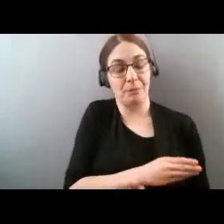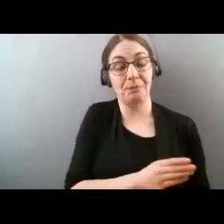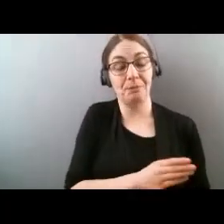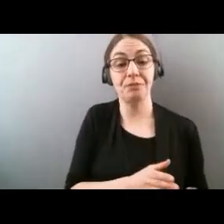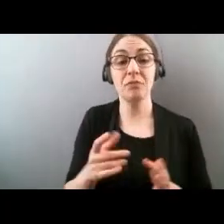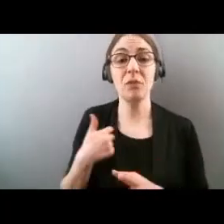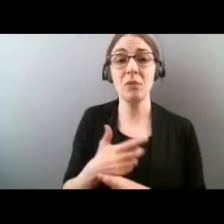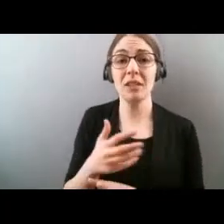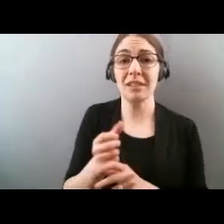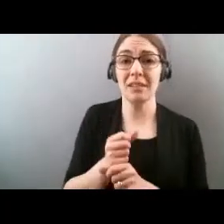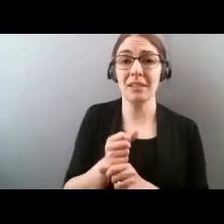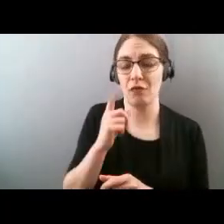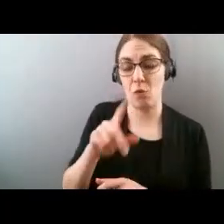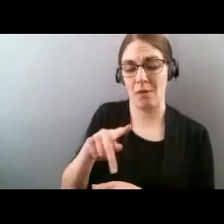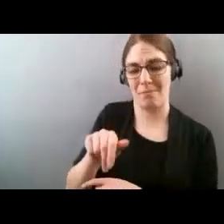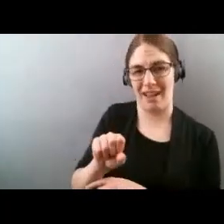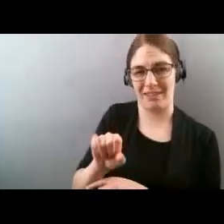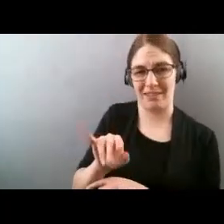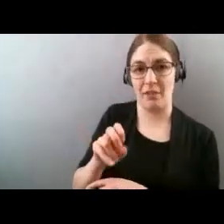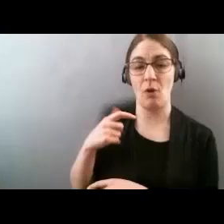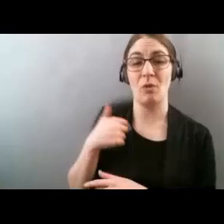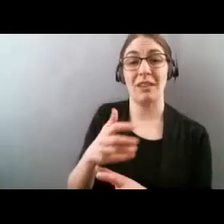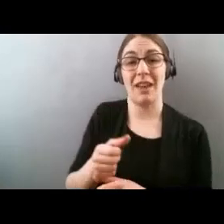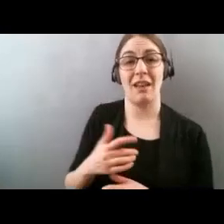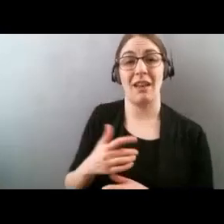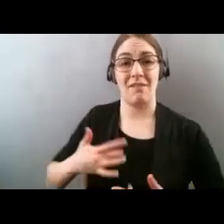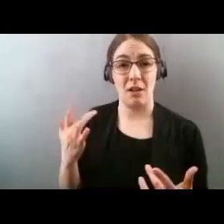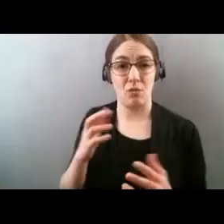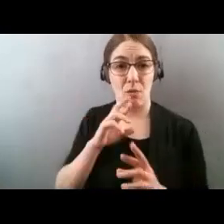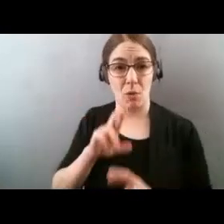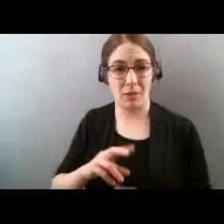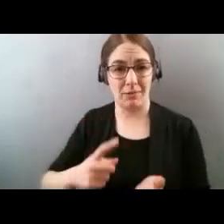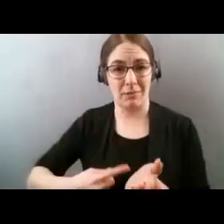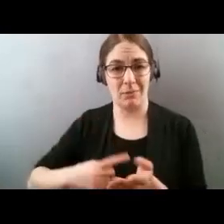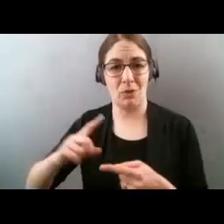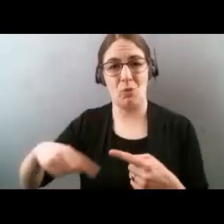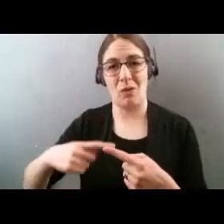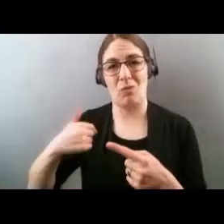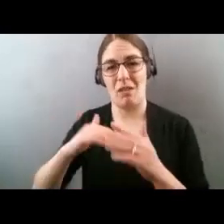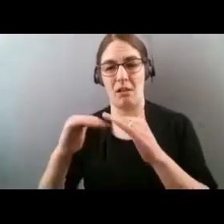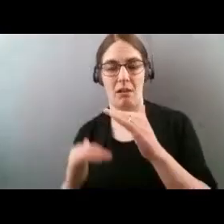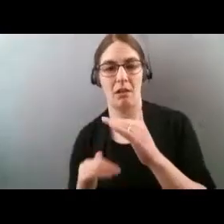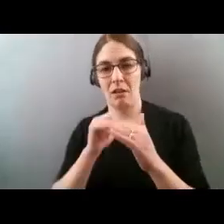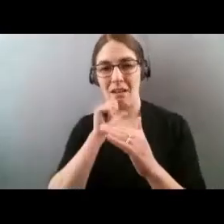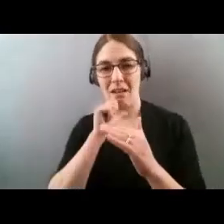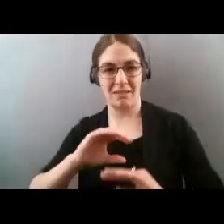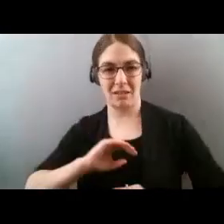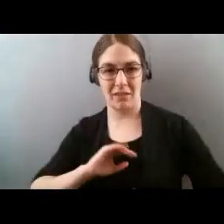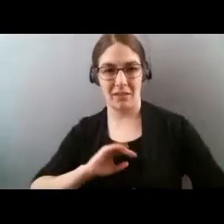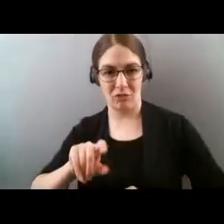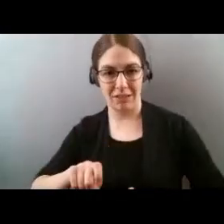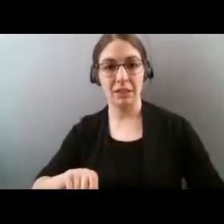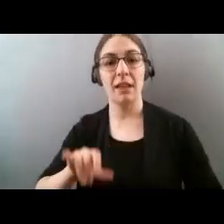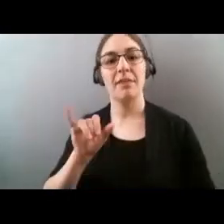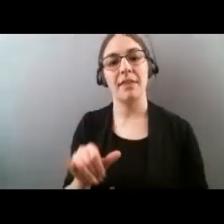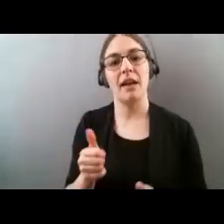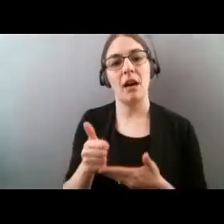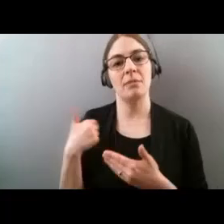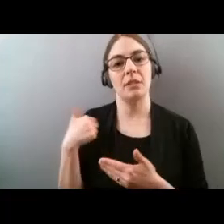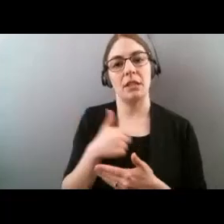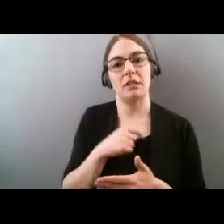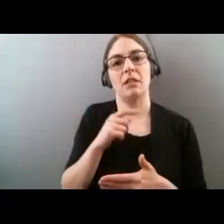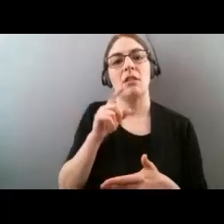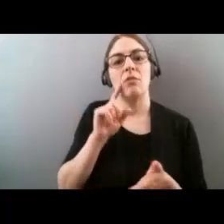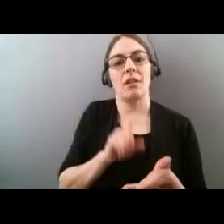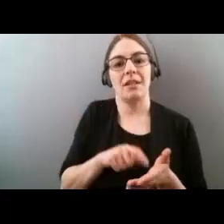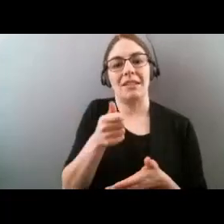now and again when maybe we might have missed the mark. So that helps us to identify any service gaps or issues where things may have fallen through the cracks.